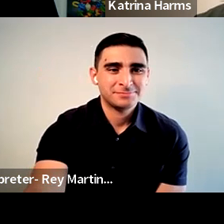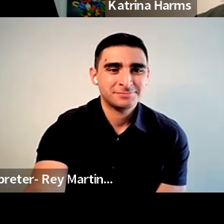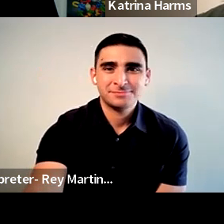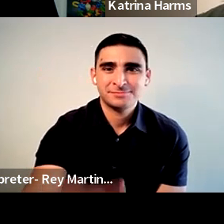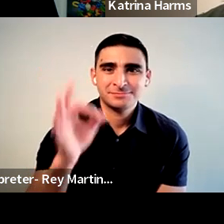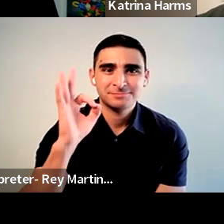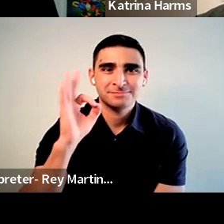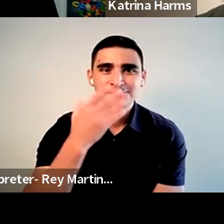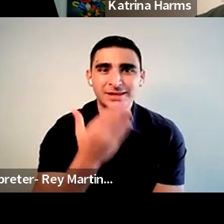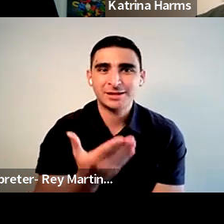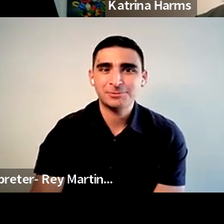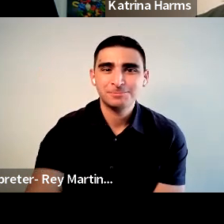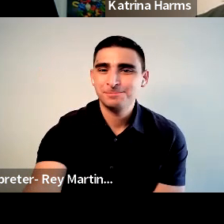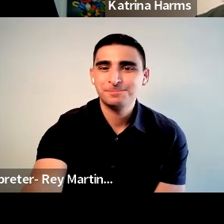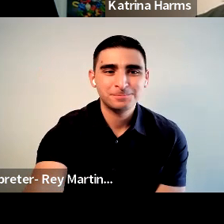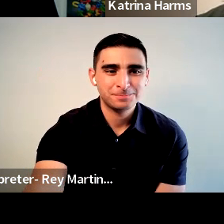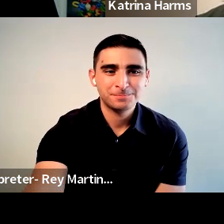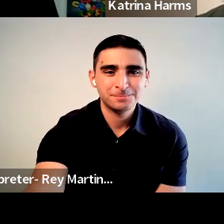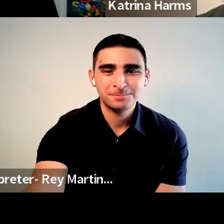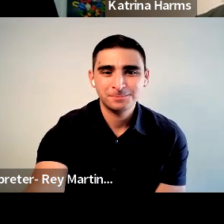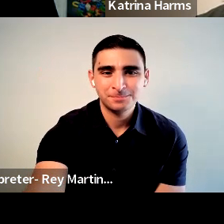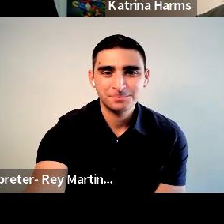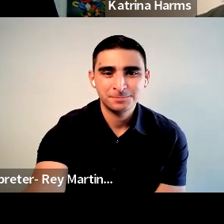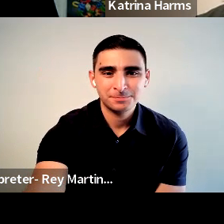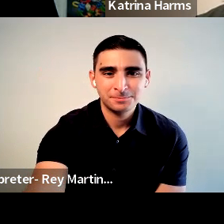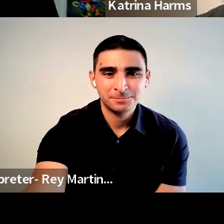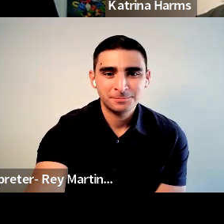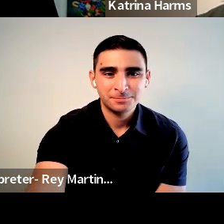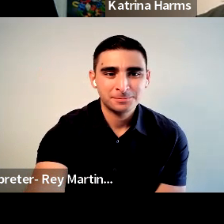as well? That would be great. Thank you.